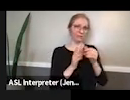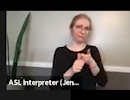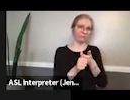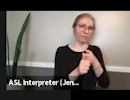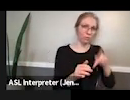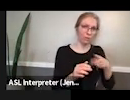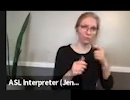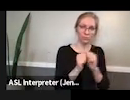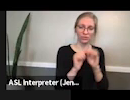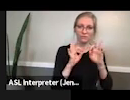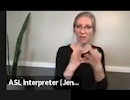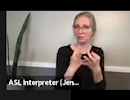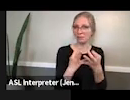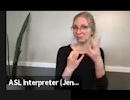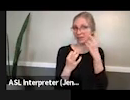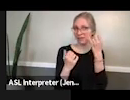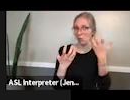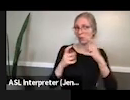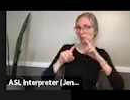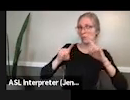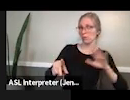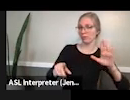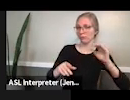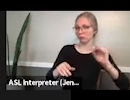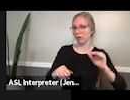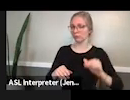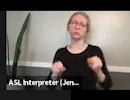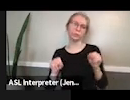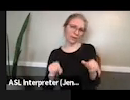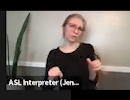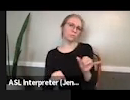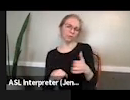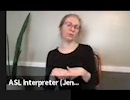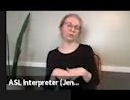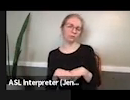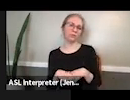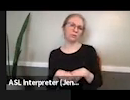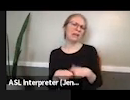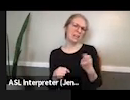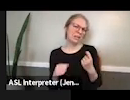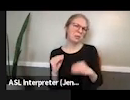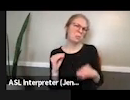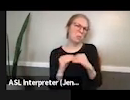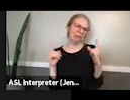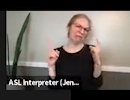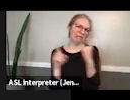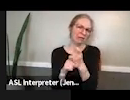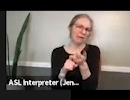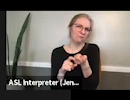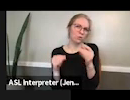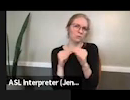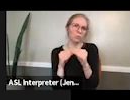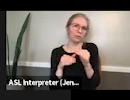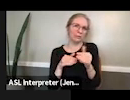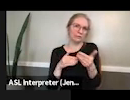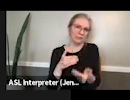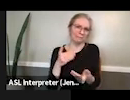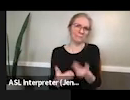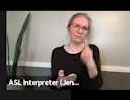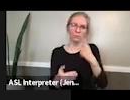child? And we can do that as well. It just is a little more complicated, a couple more steps for the younger kids.